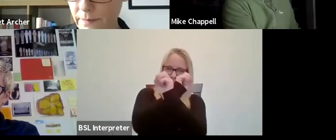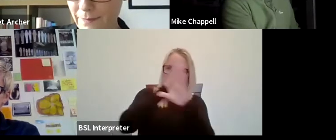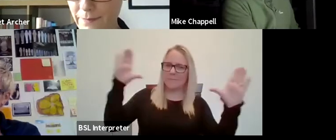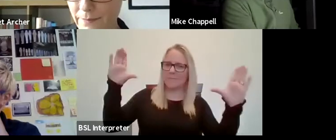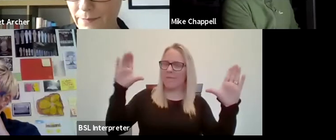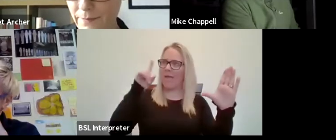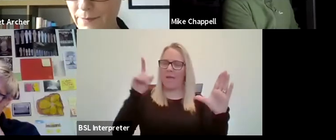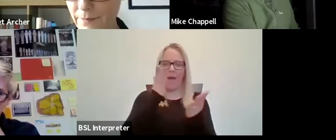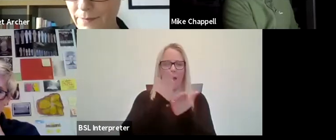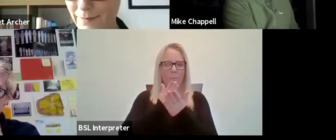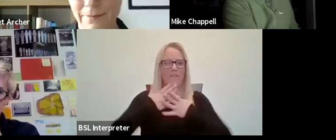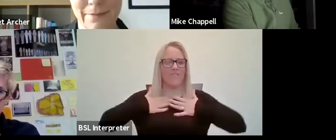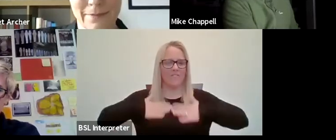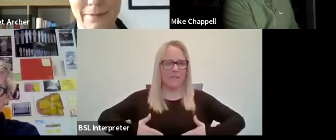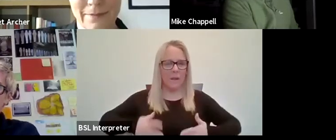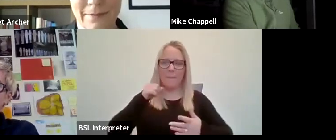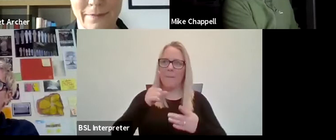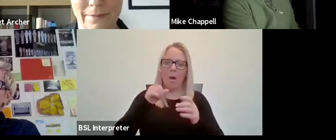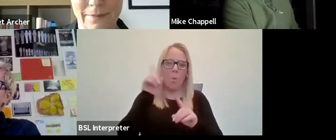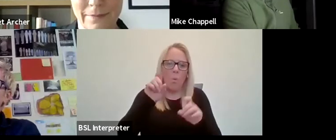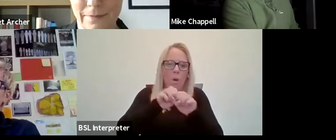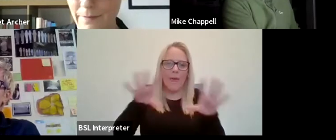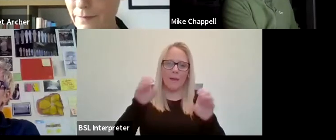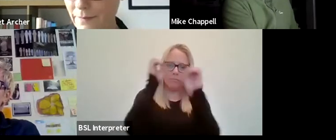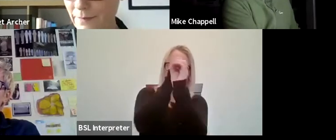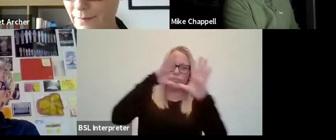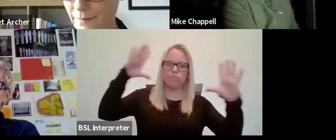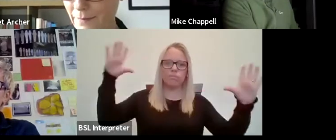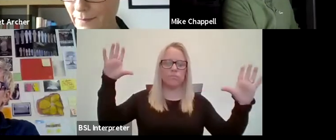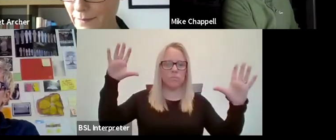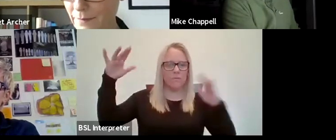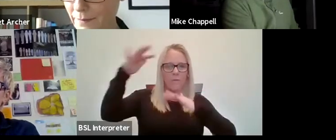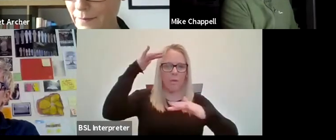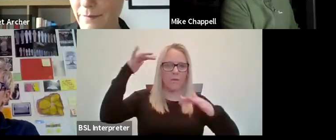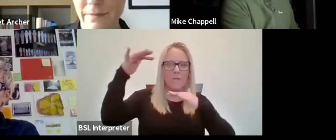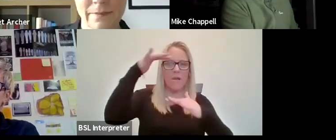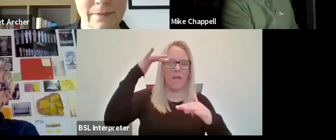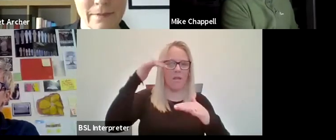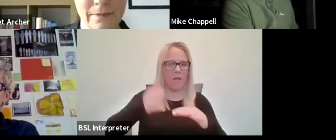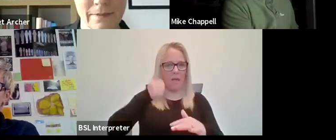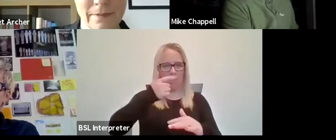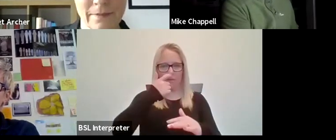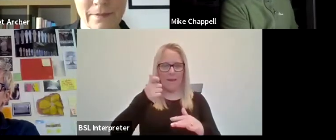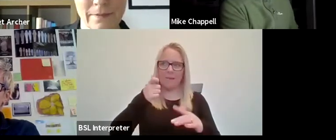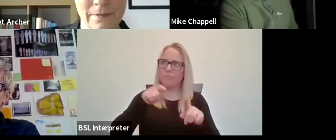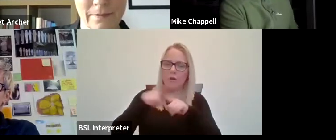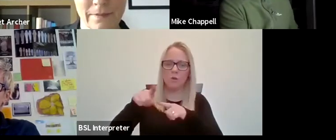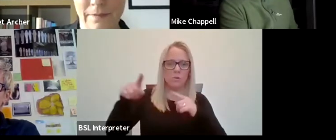of the physical appearance, and how I could use that as a gateway to stimulate new conceptual